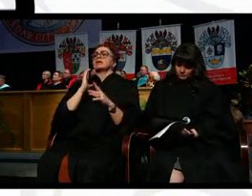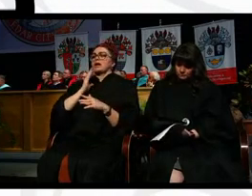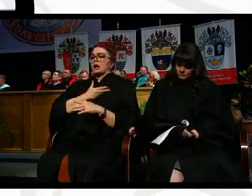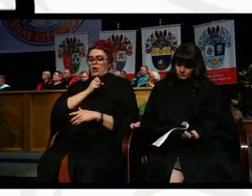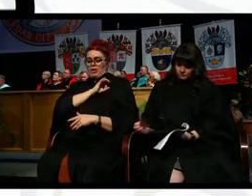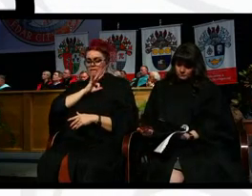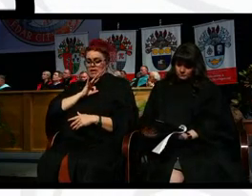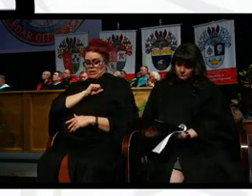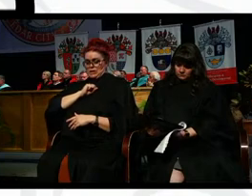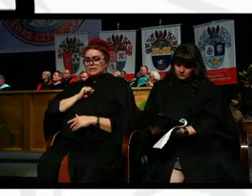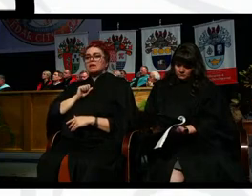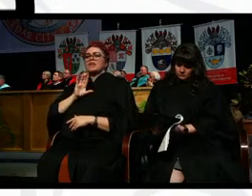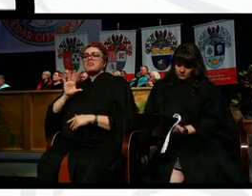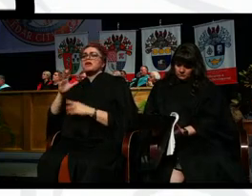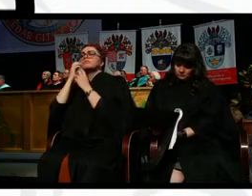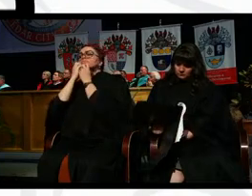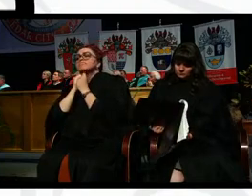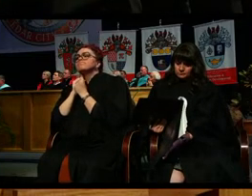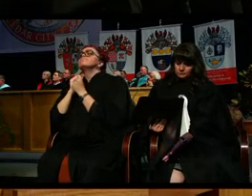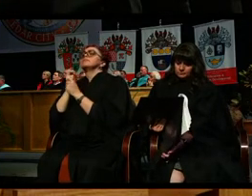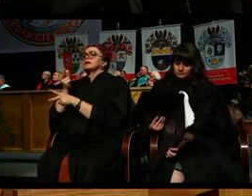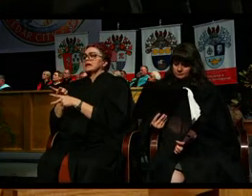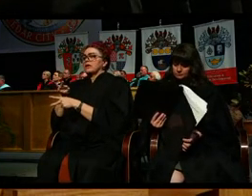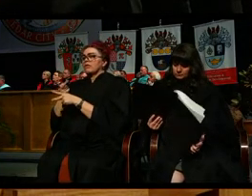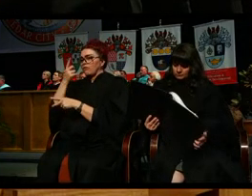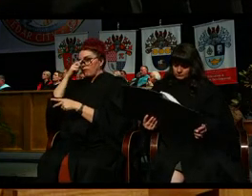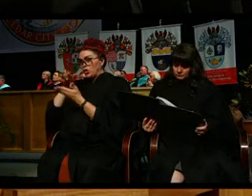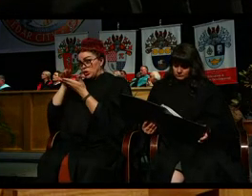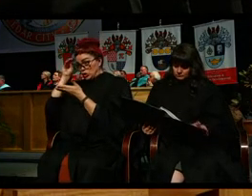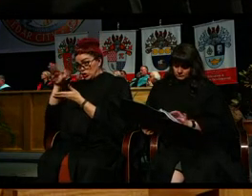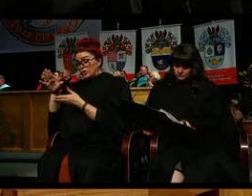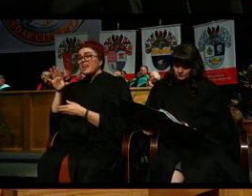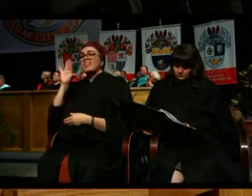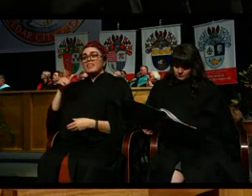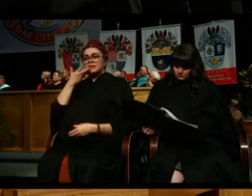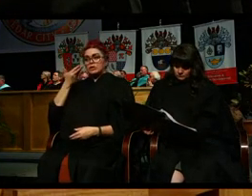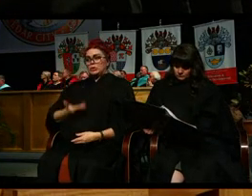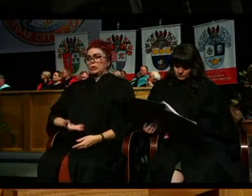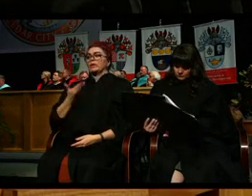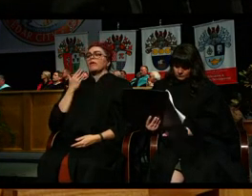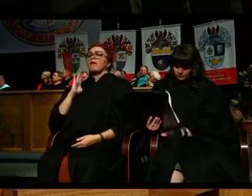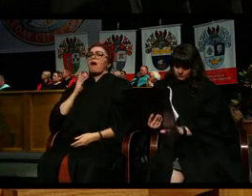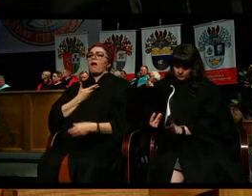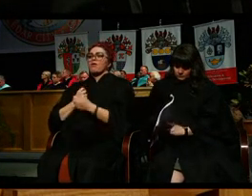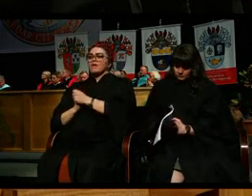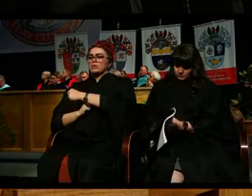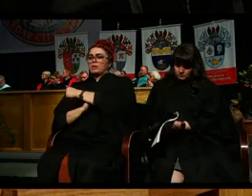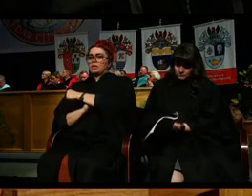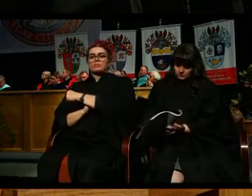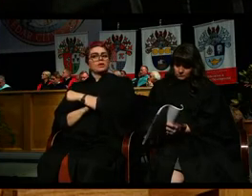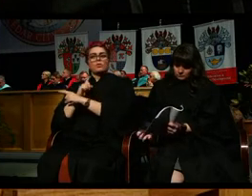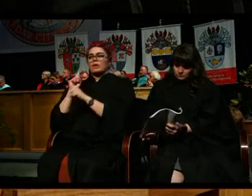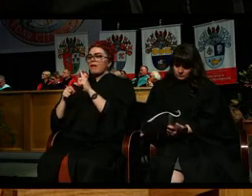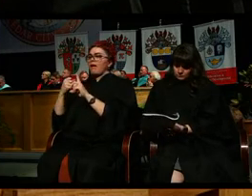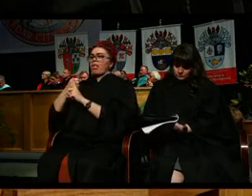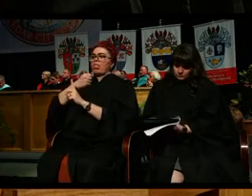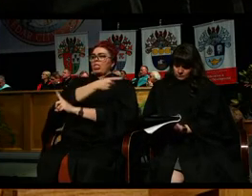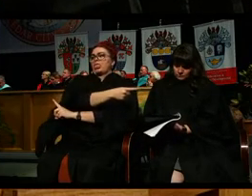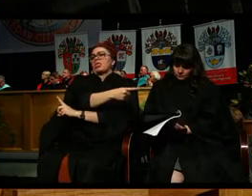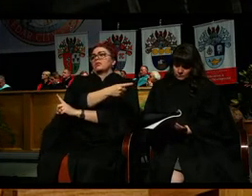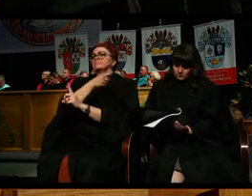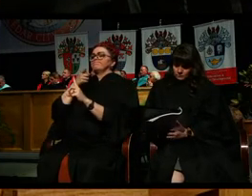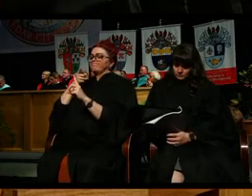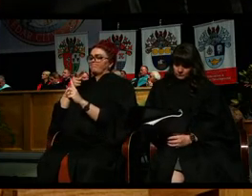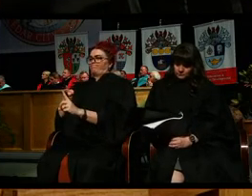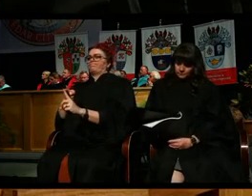high-quality personalized learning for our students. This is who we are at our core, and we must not deviate. Let's continue